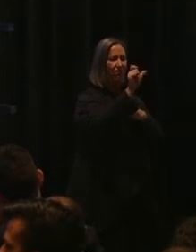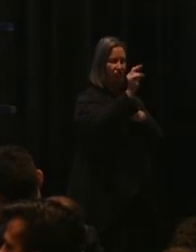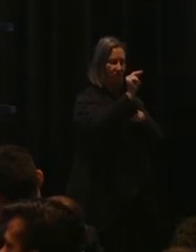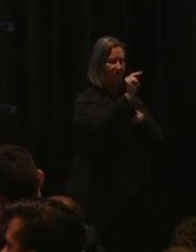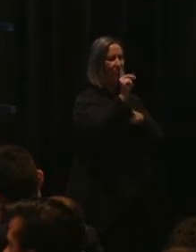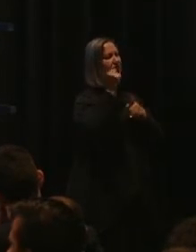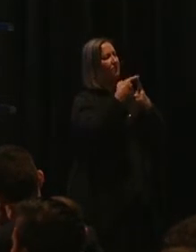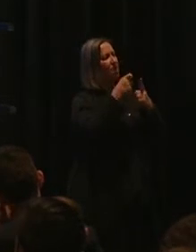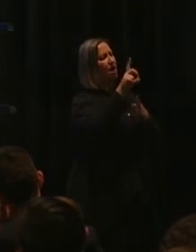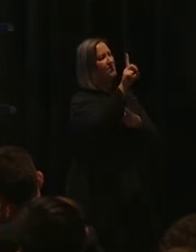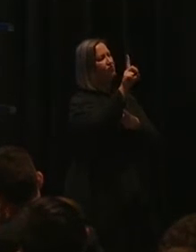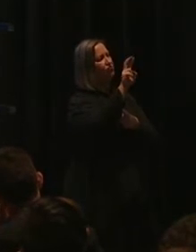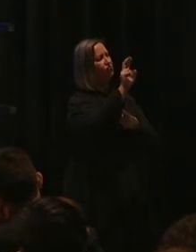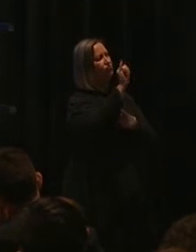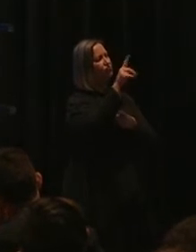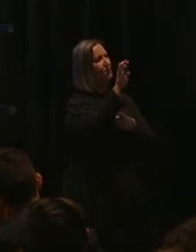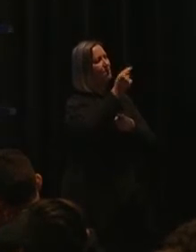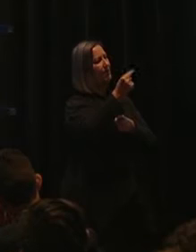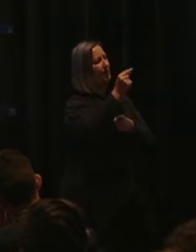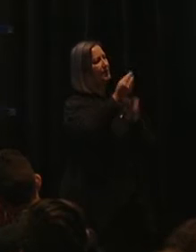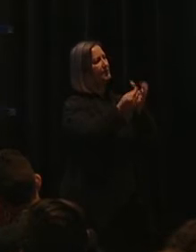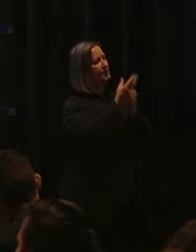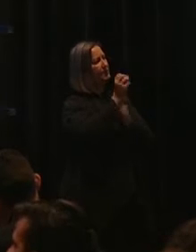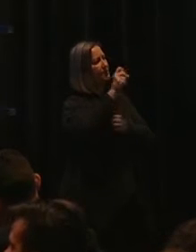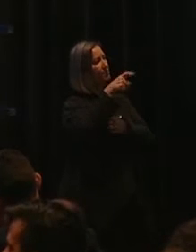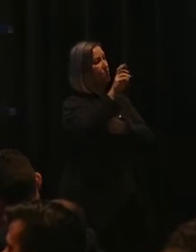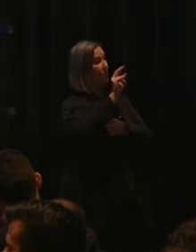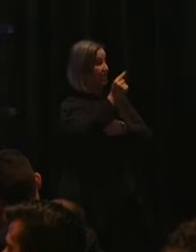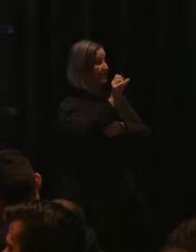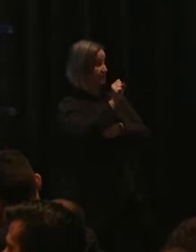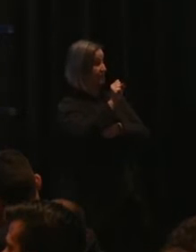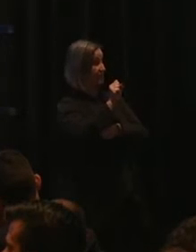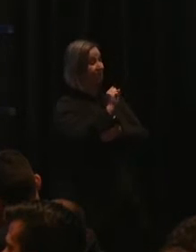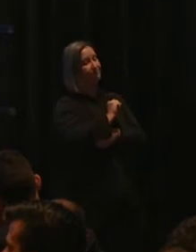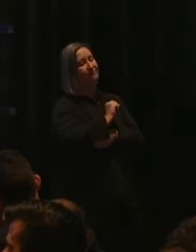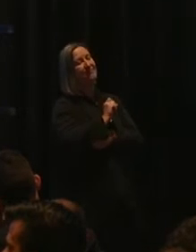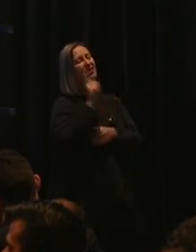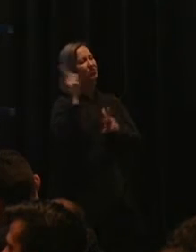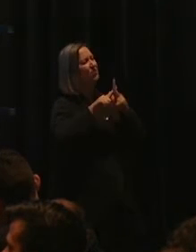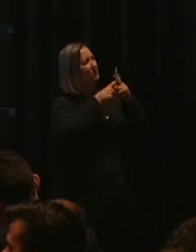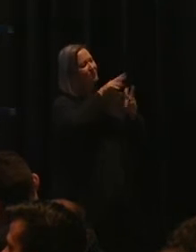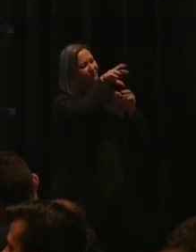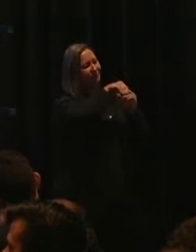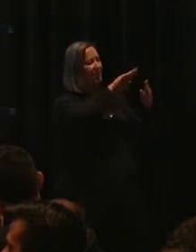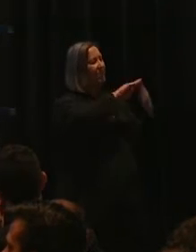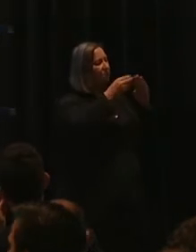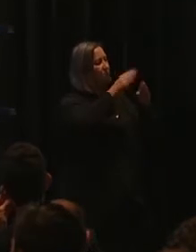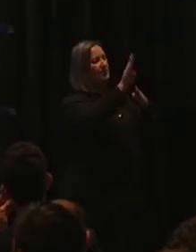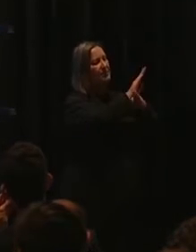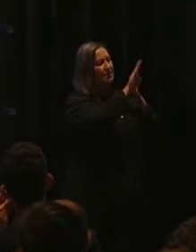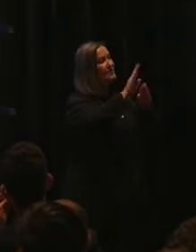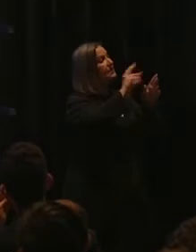player in positioning them to receive the prestigious International Dark Sky Community designation, she has been instrumental in helping communities, businesses,